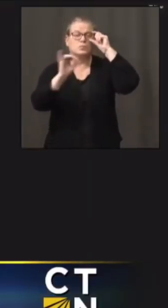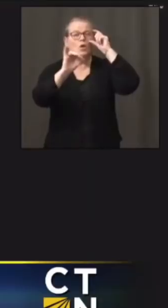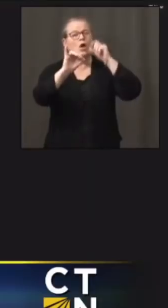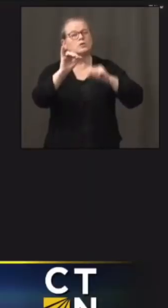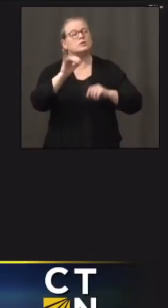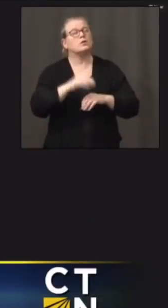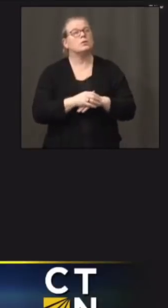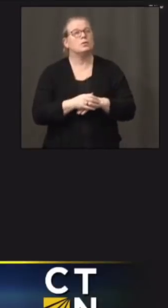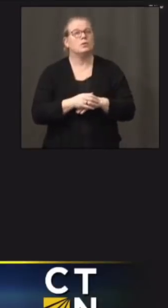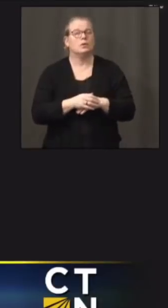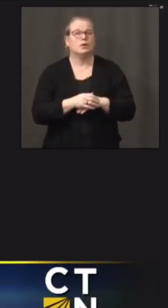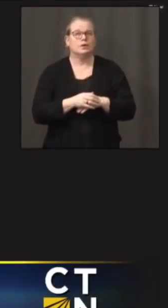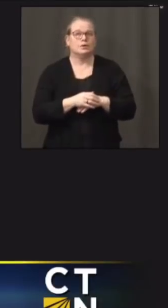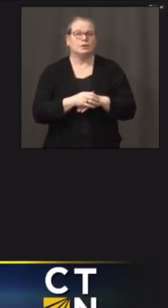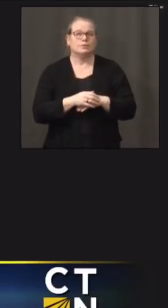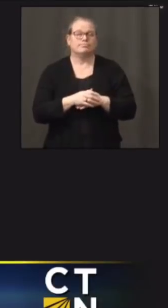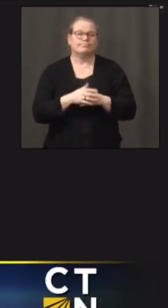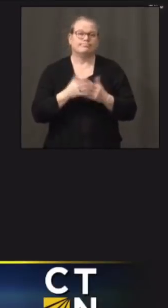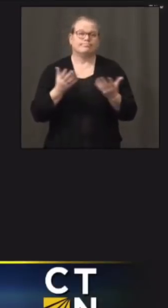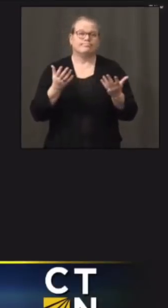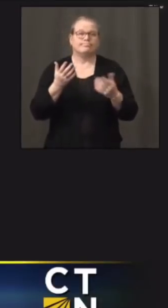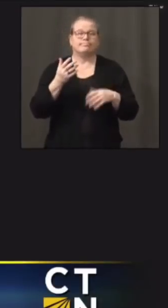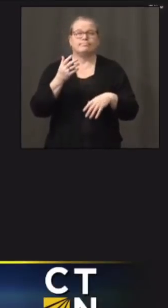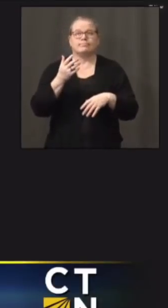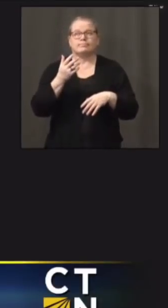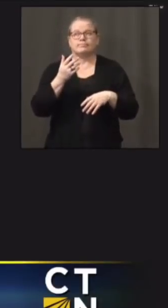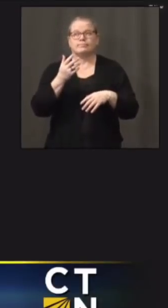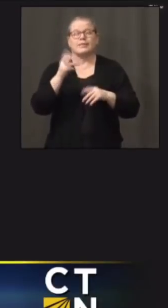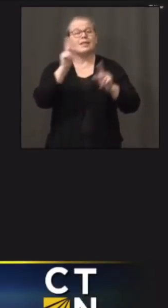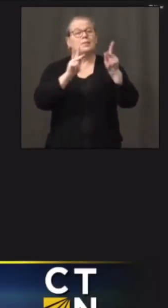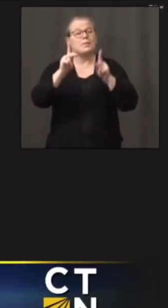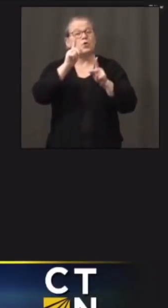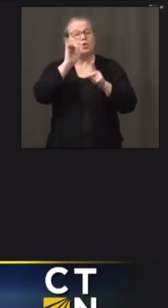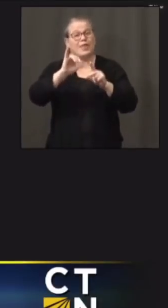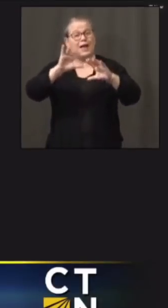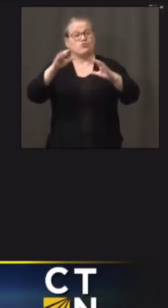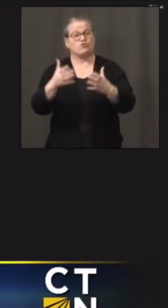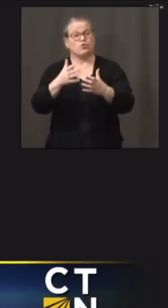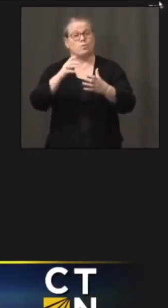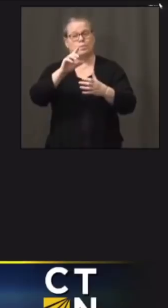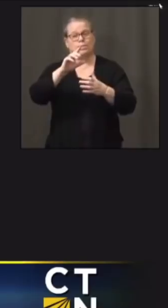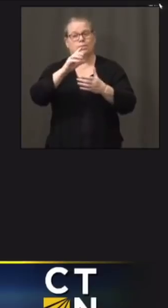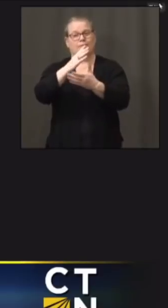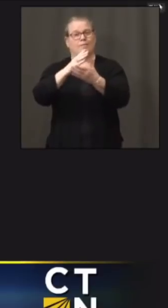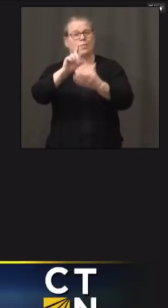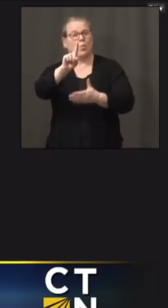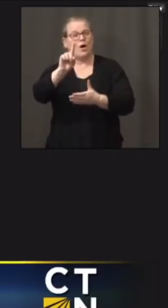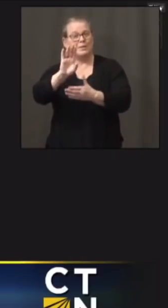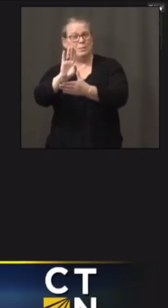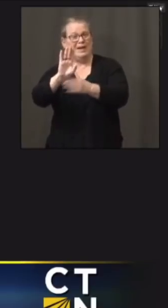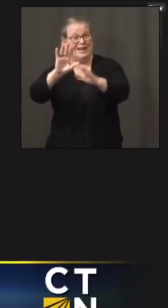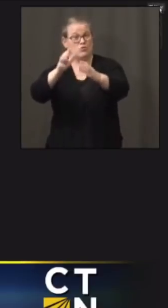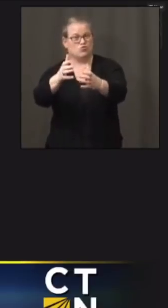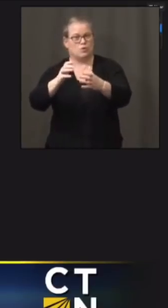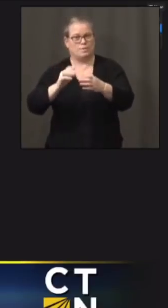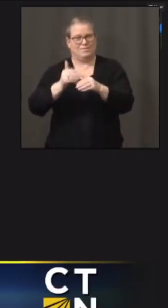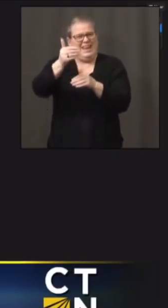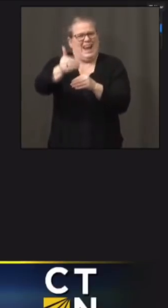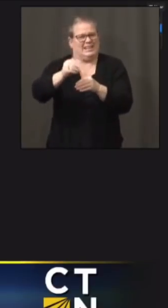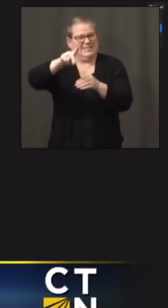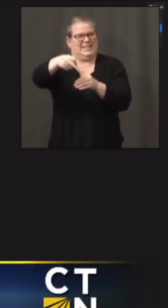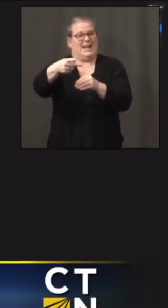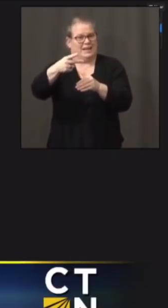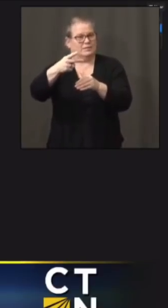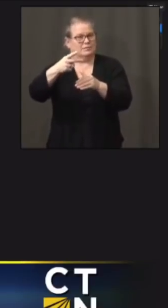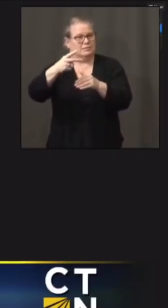in the 1B group, like people that are over 65 or have pre-existing conditions, what should they be doing